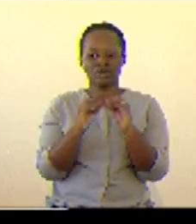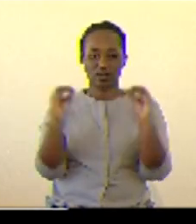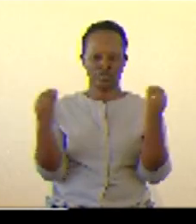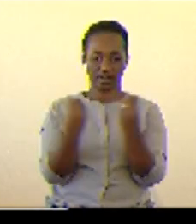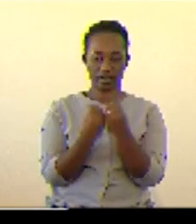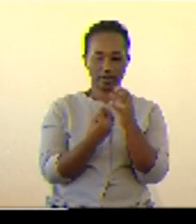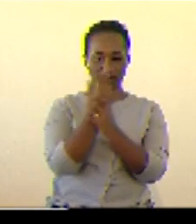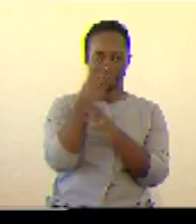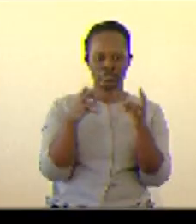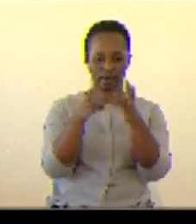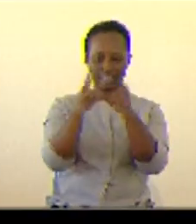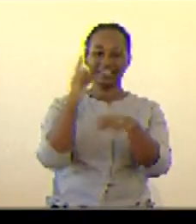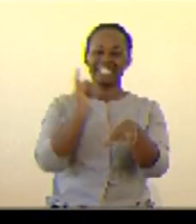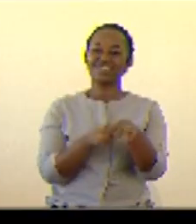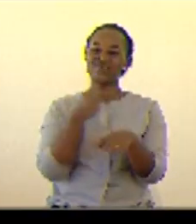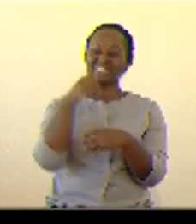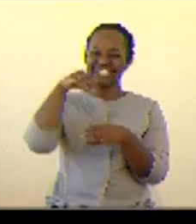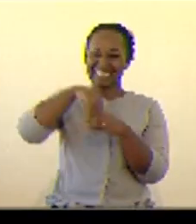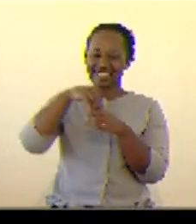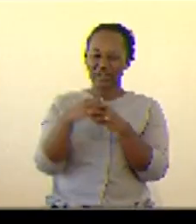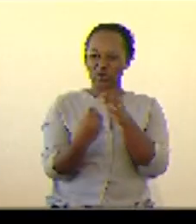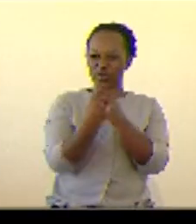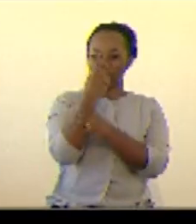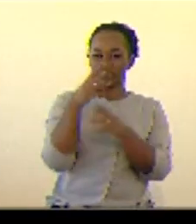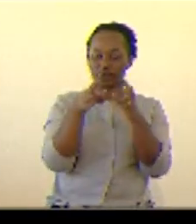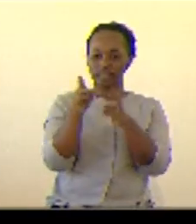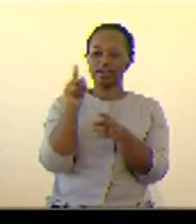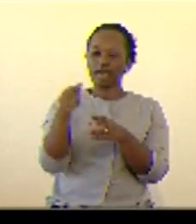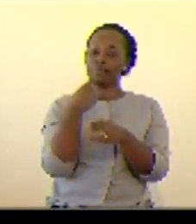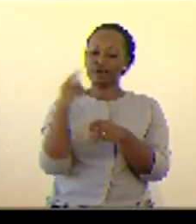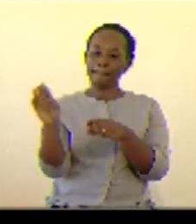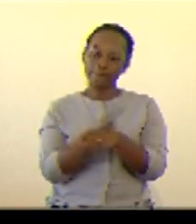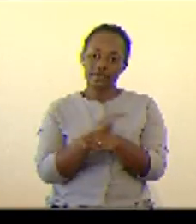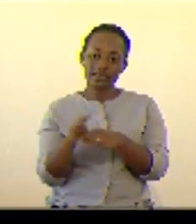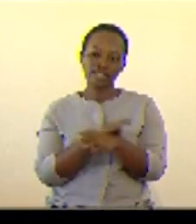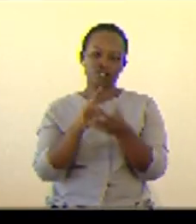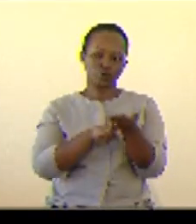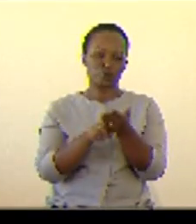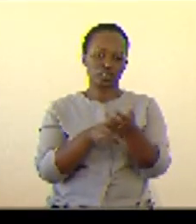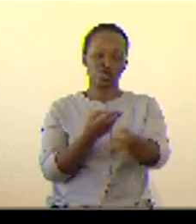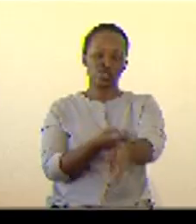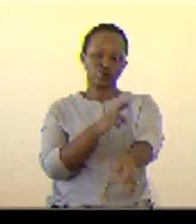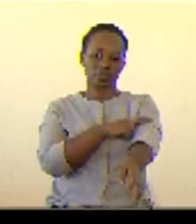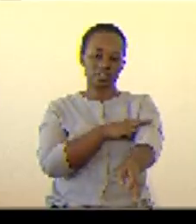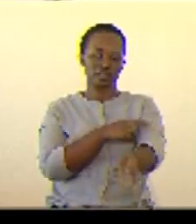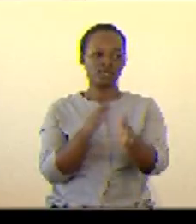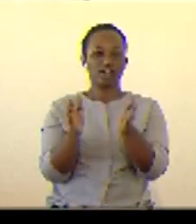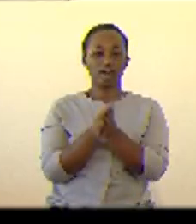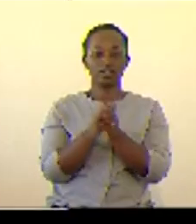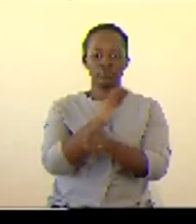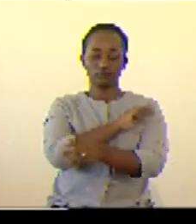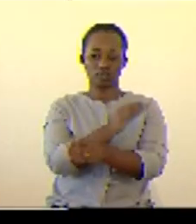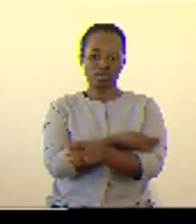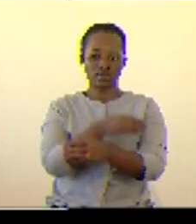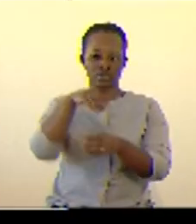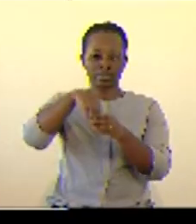strategies. So when we say internal growth strategies, here the business uses resources and capabilities within the